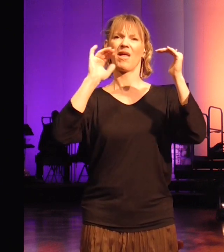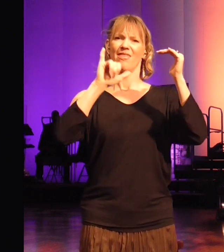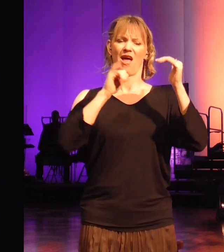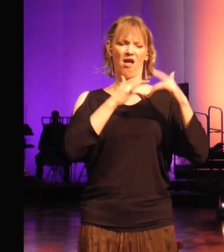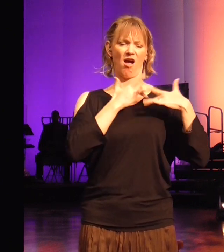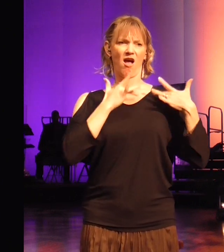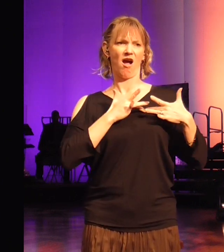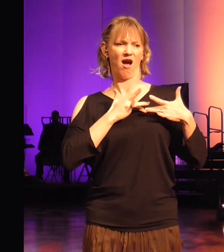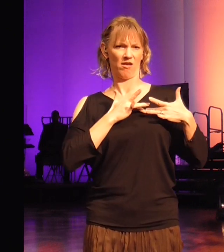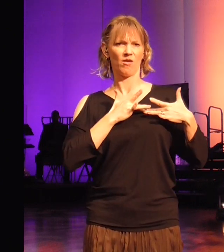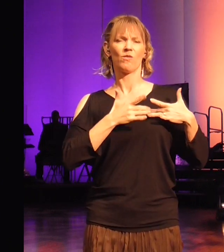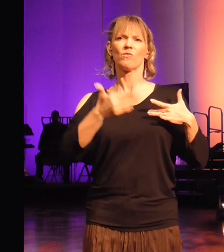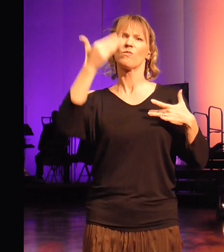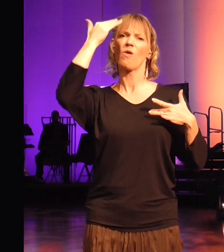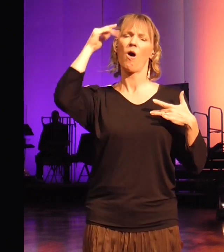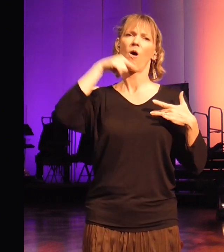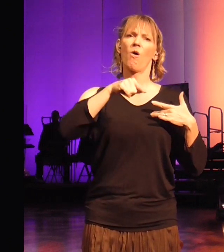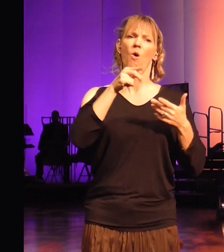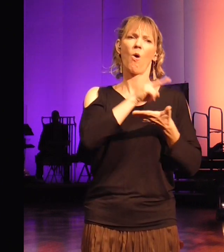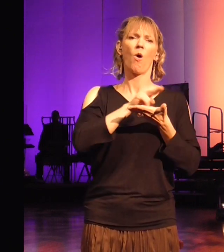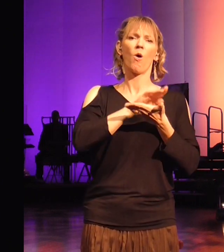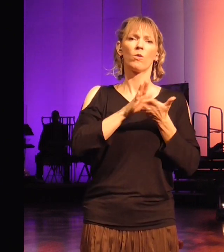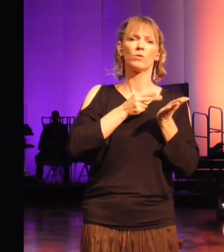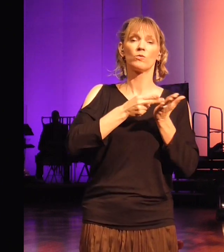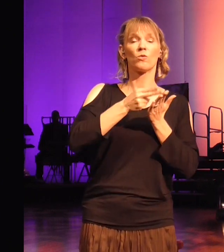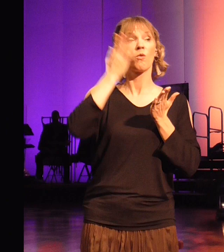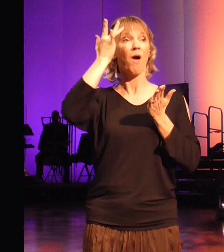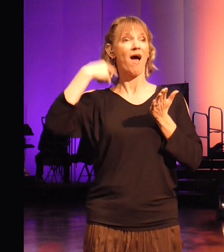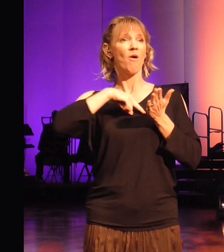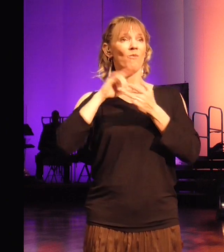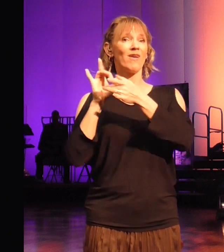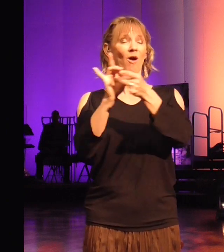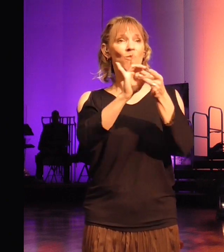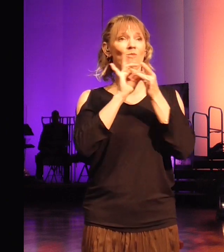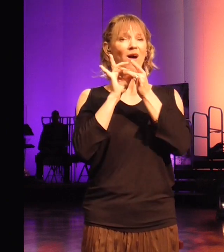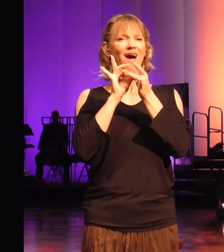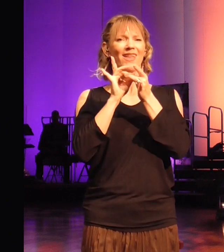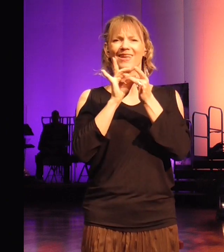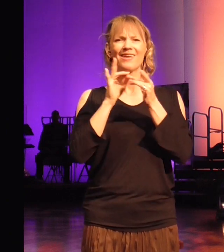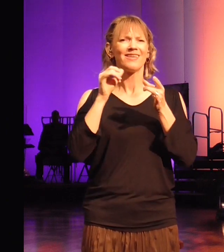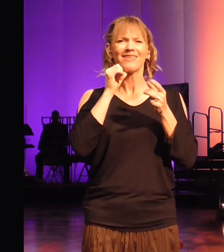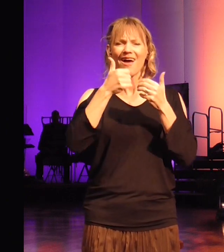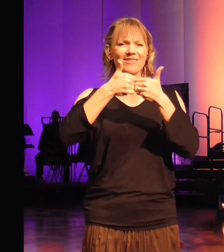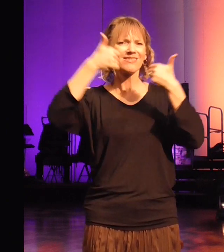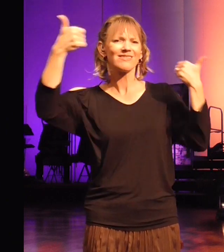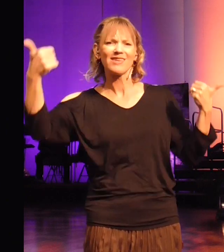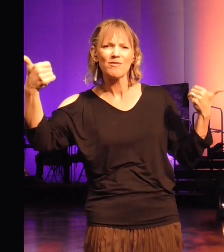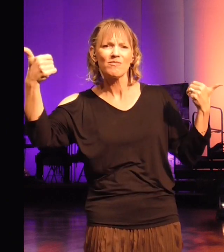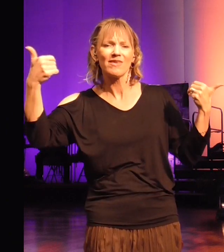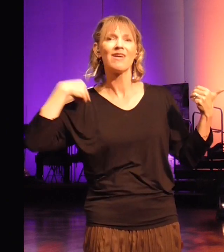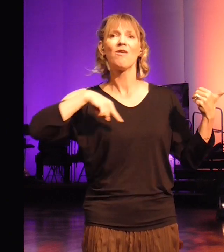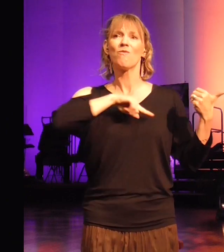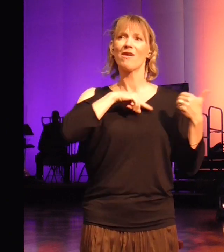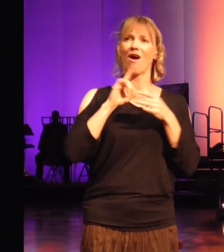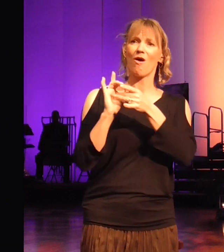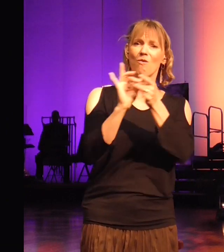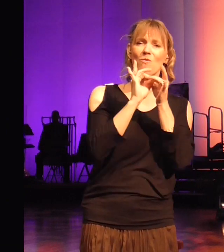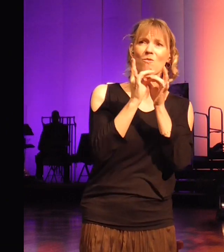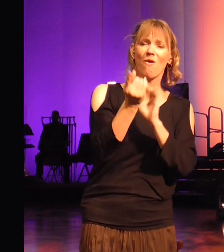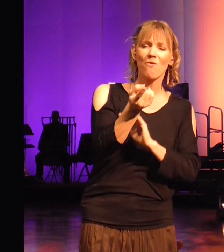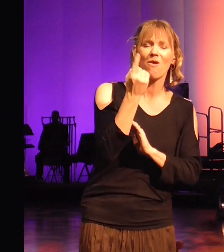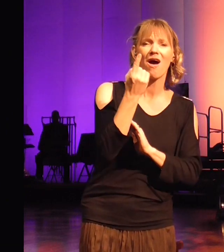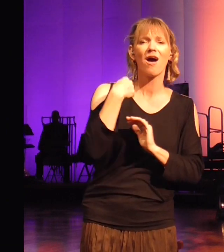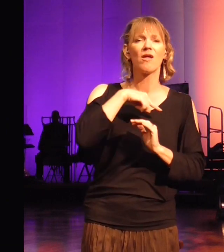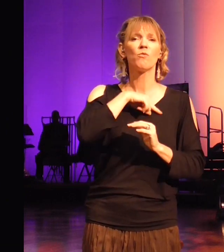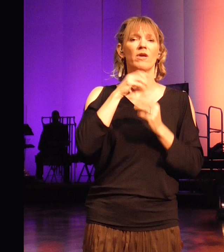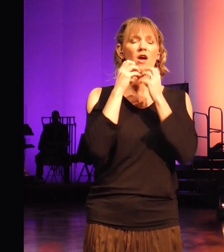holy truth. For we are one, not separate. We are one, and we are sacred.